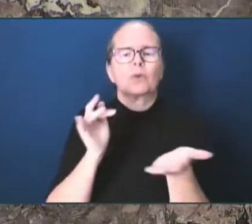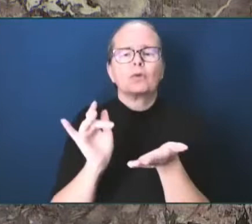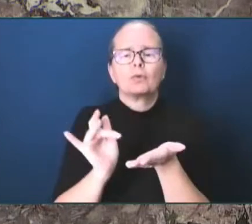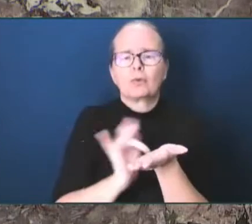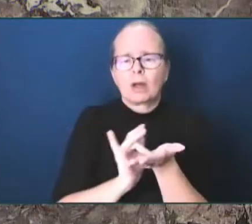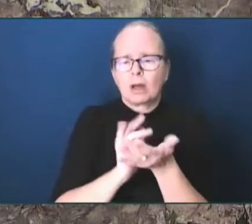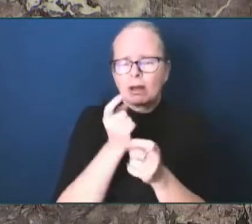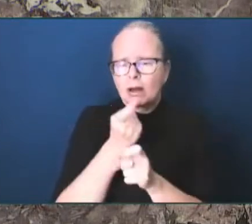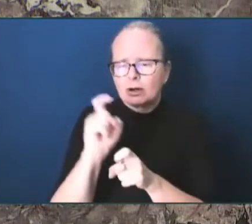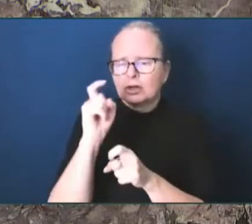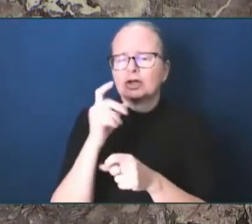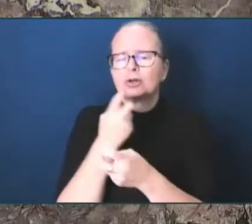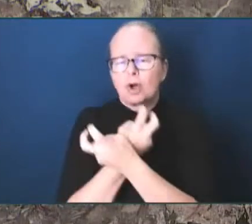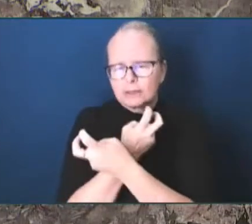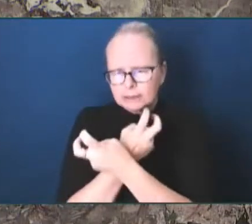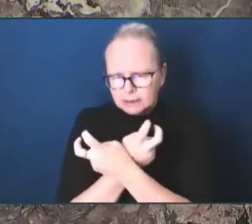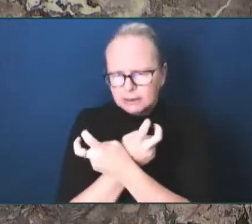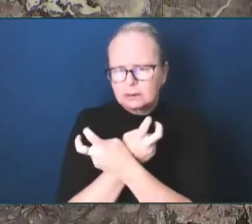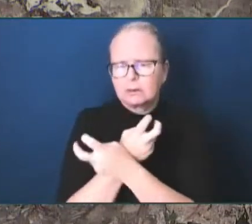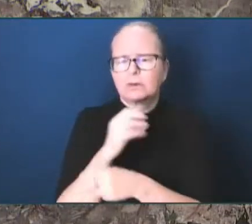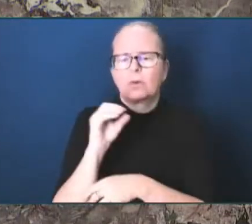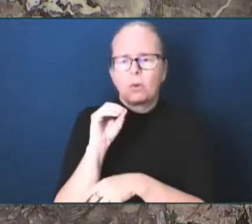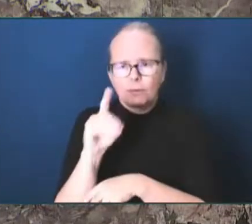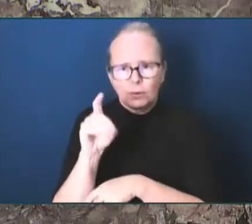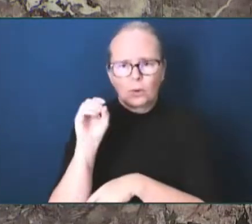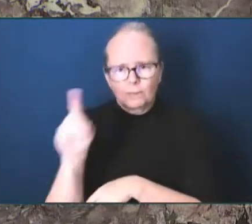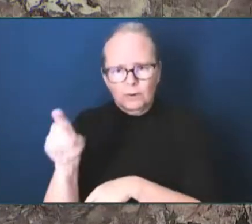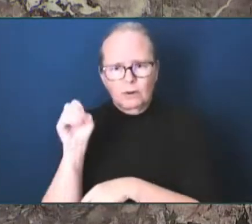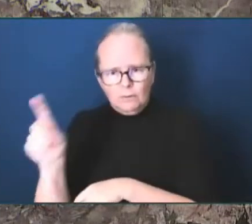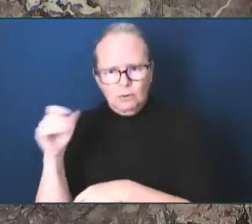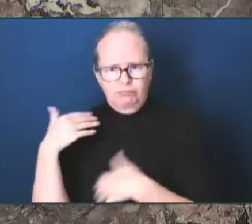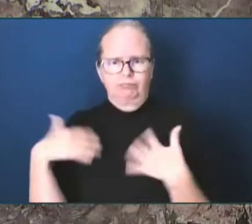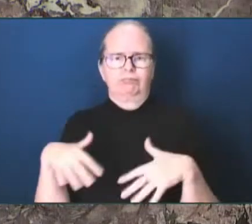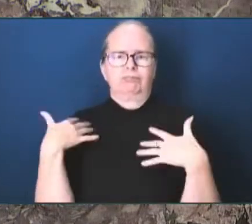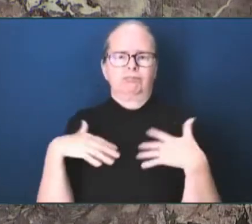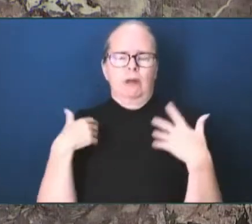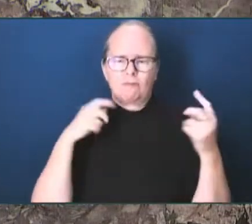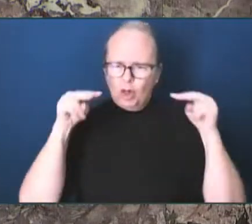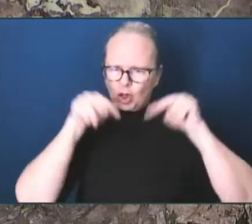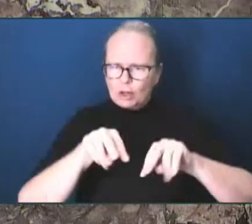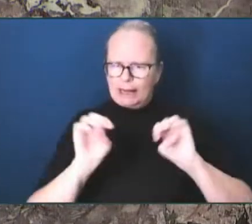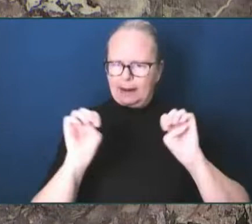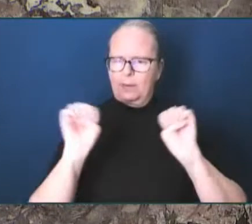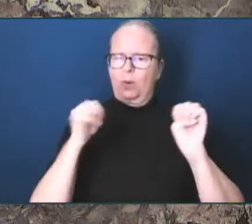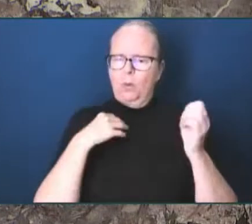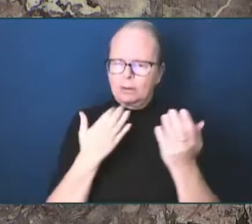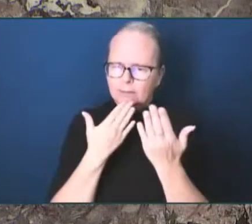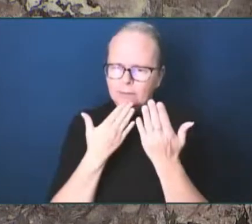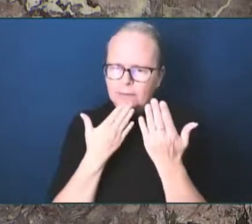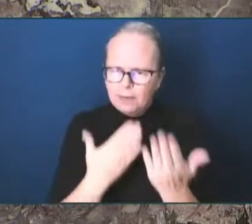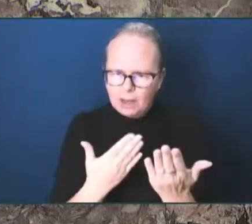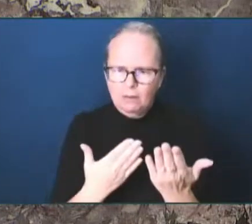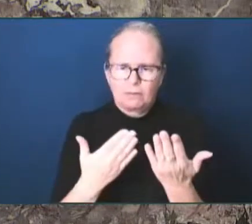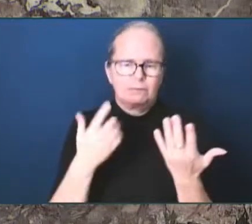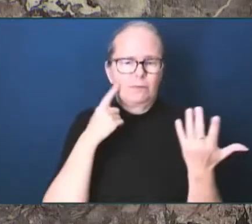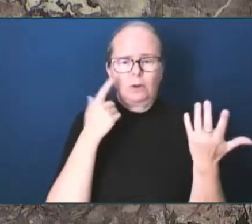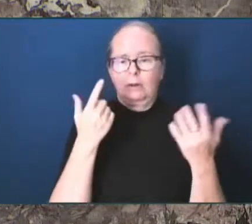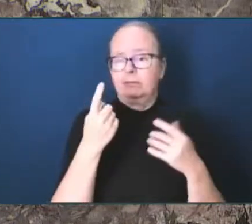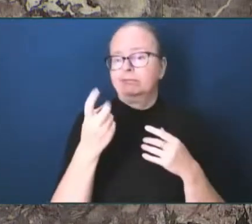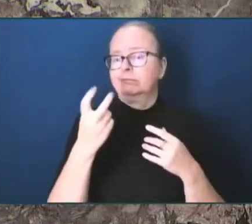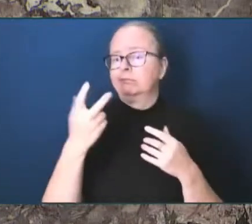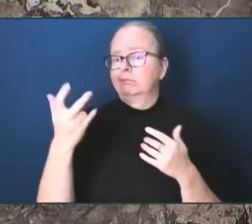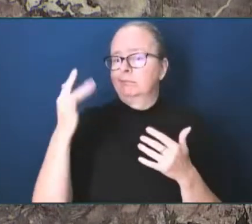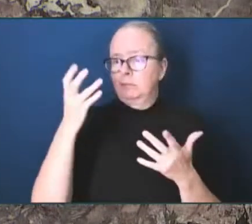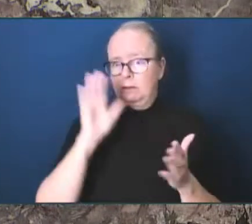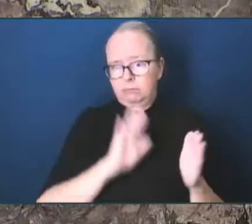the hundreds and hundreds of people across the province that put their personal experiences and their lives on the line. That's what